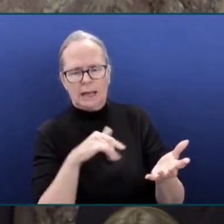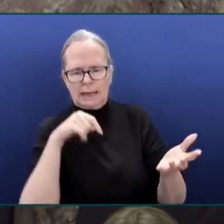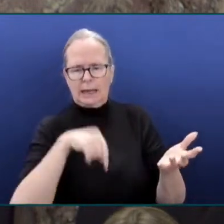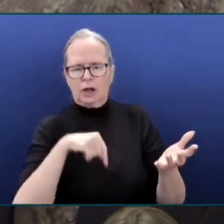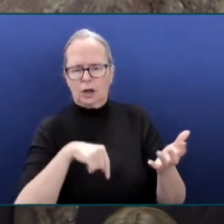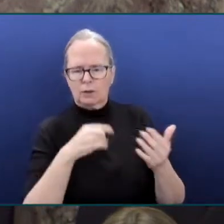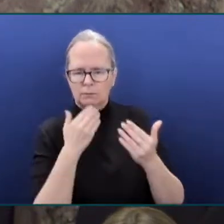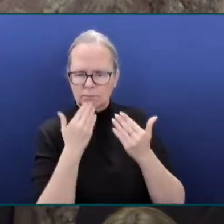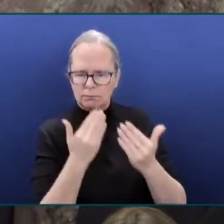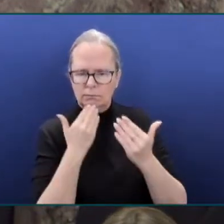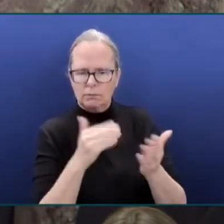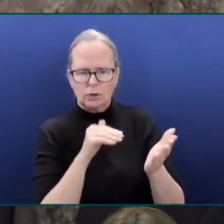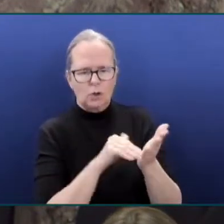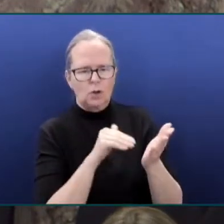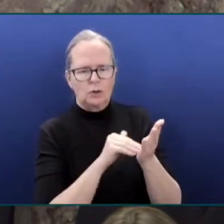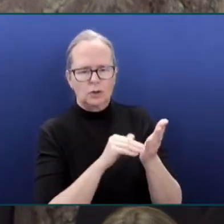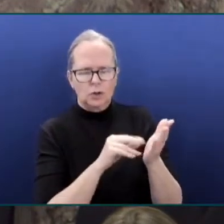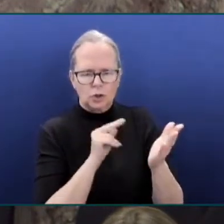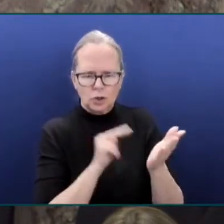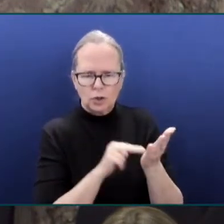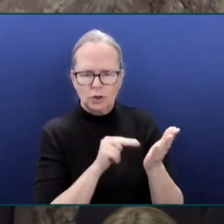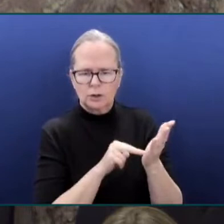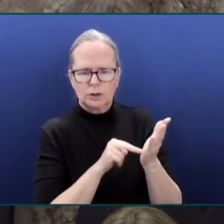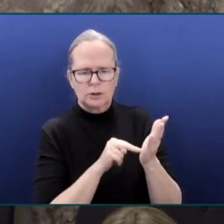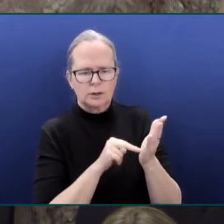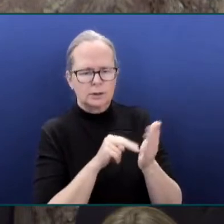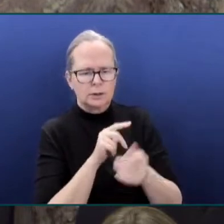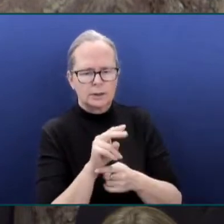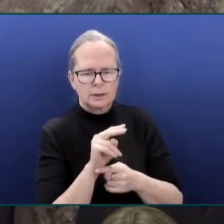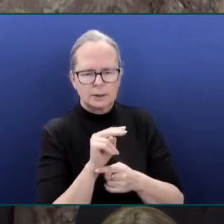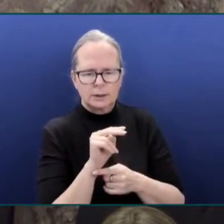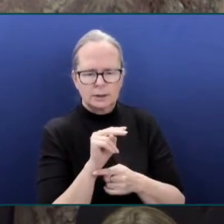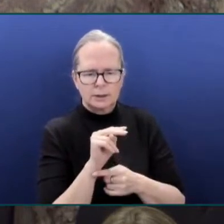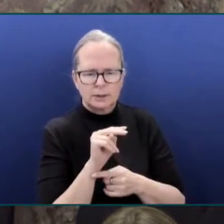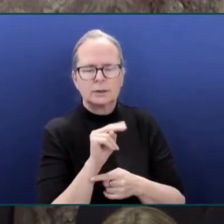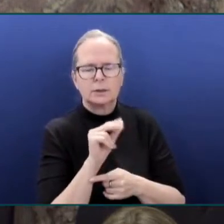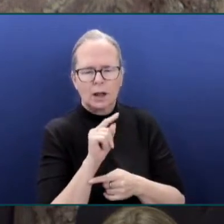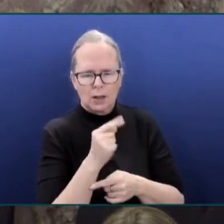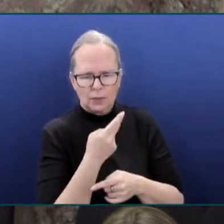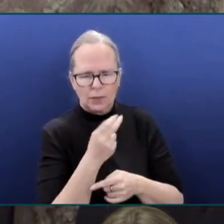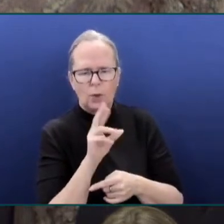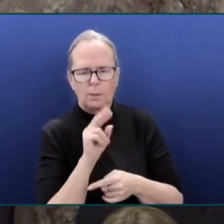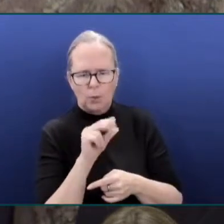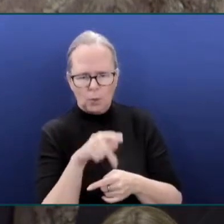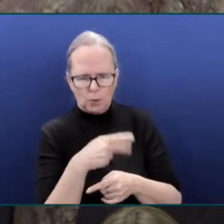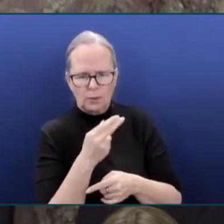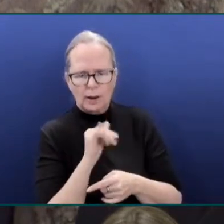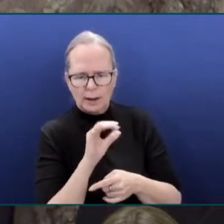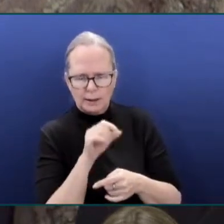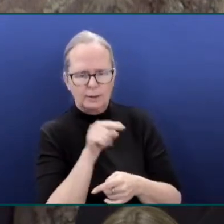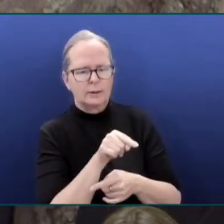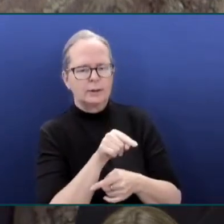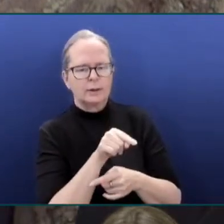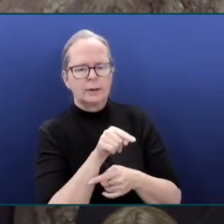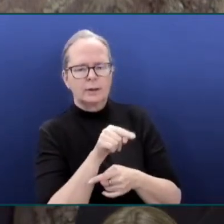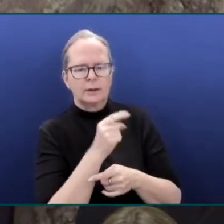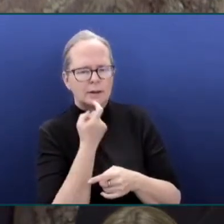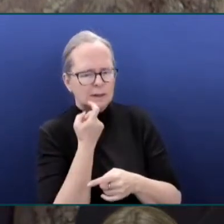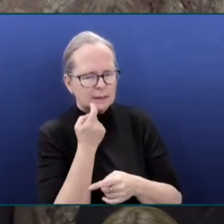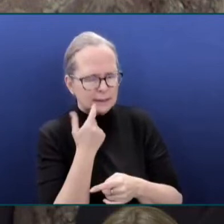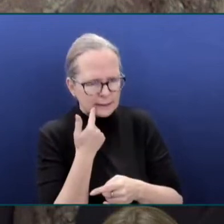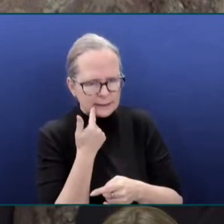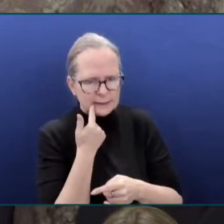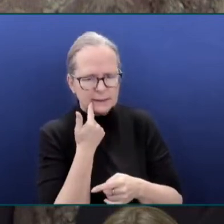dental hygienists who delivered our vaccine program in British Columbia. It saved, Honourable Speaker,